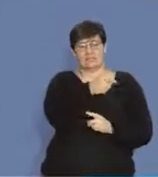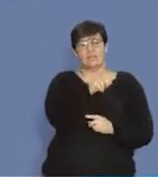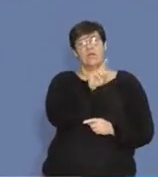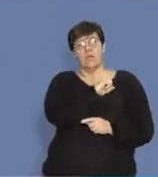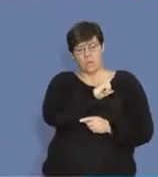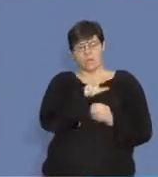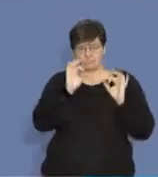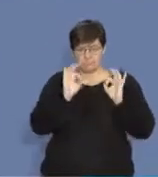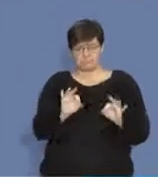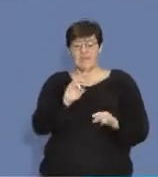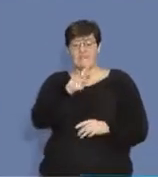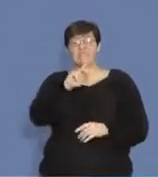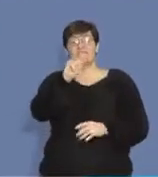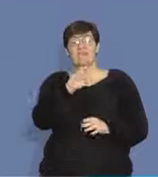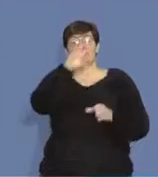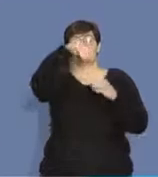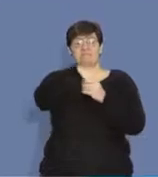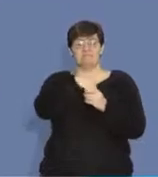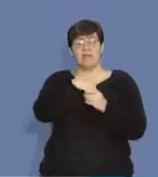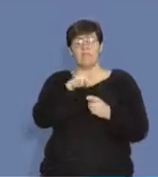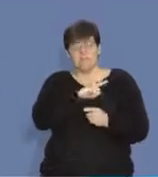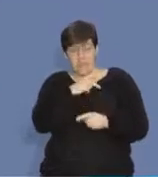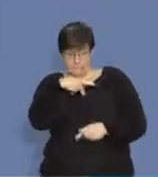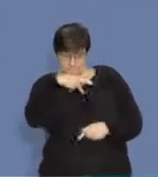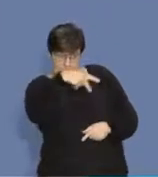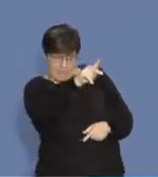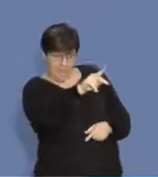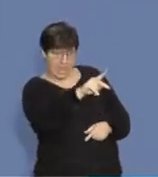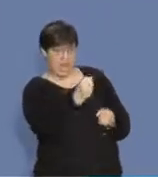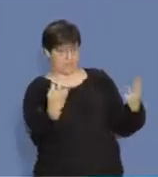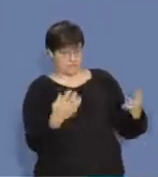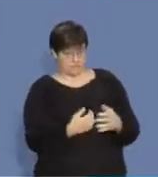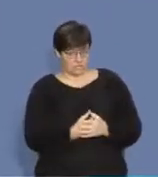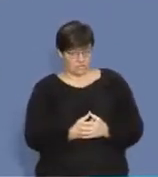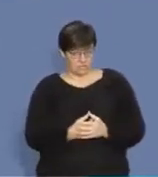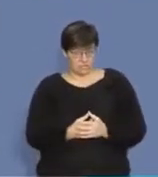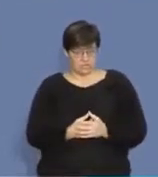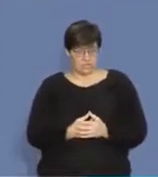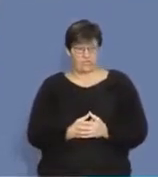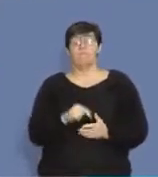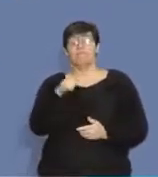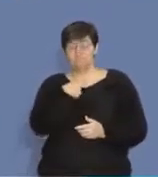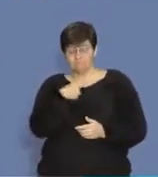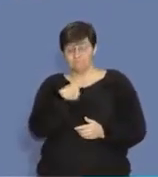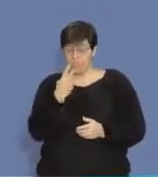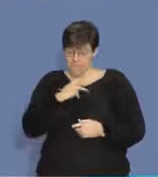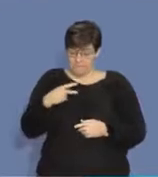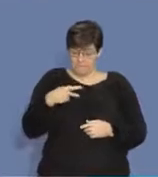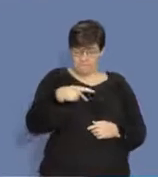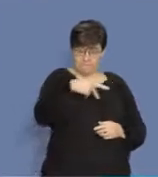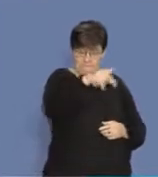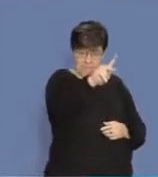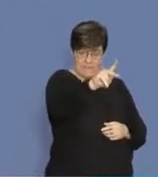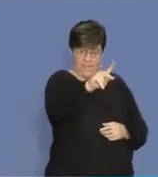VAT input amount. Now, input VAT. This is the VAT that we are going to pay, but we're going to claim it